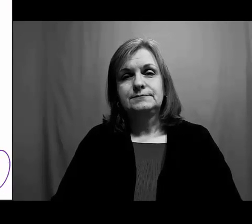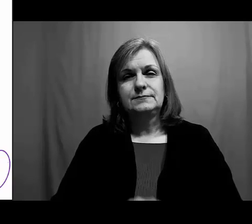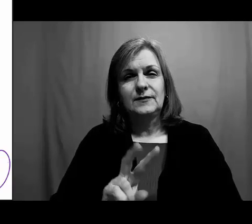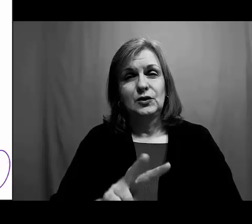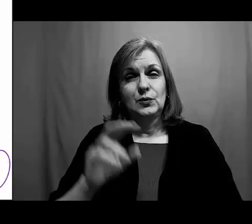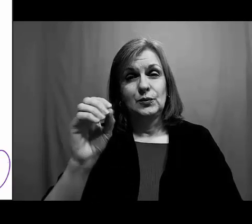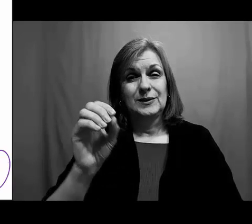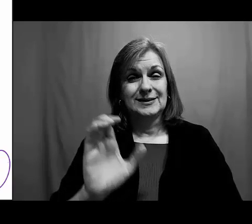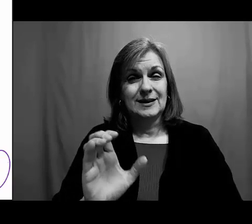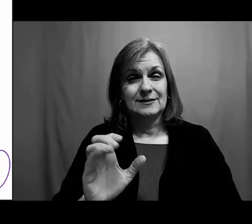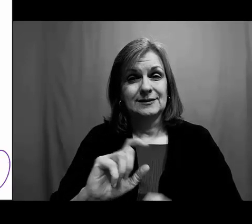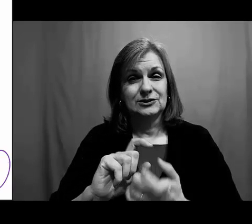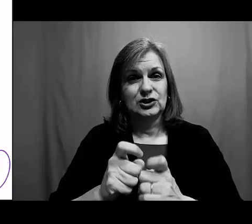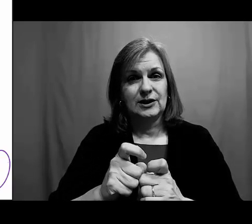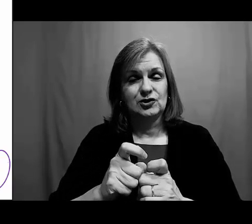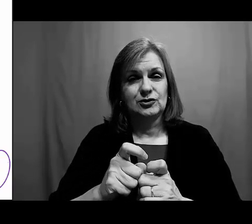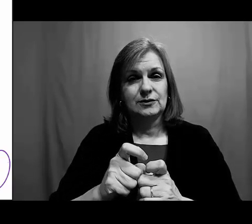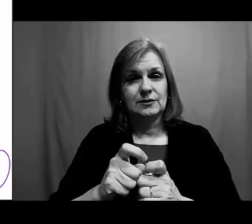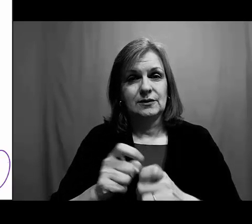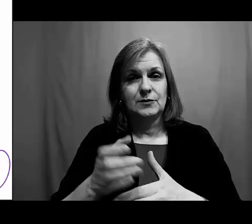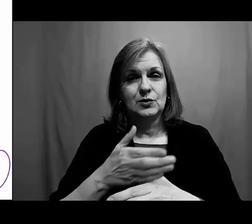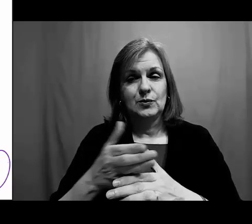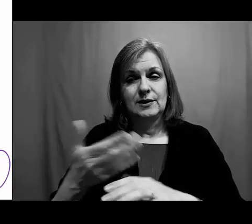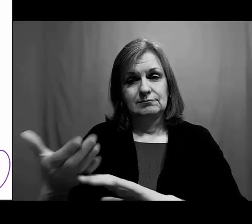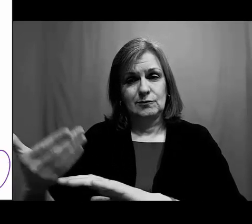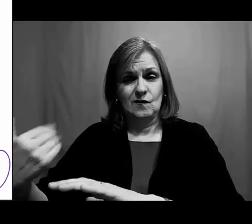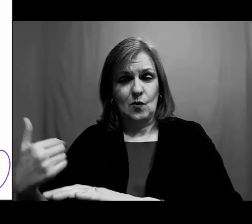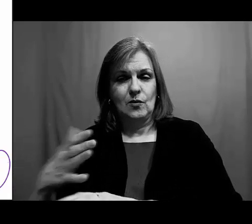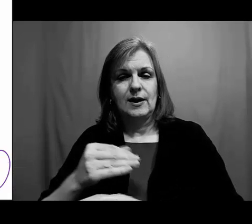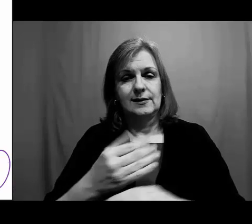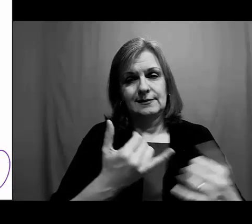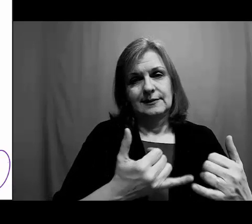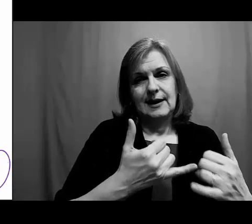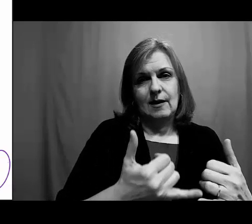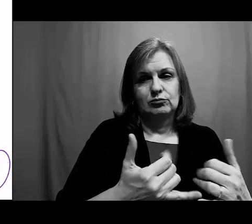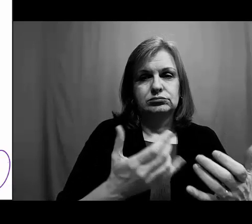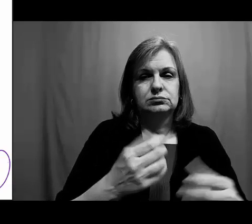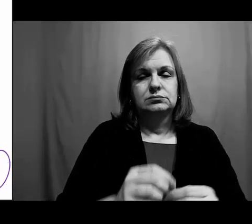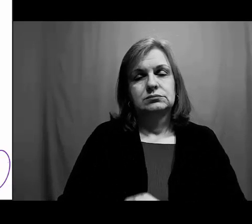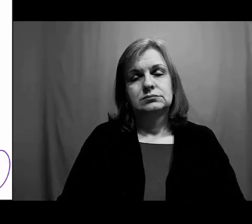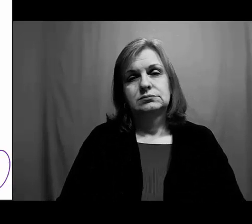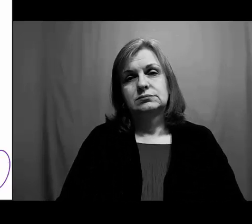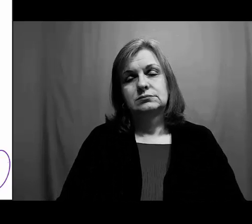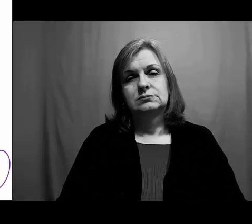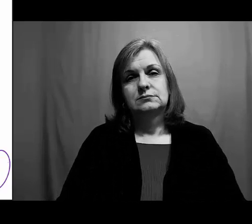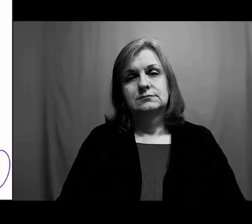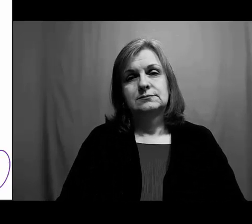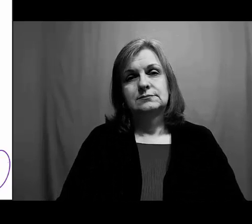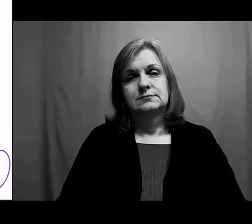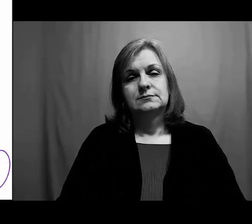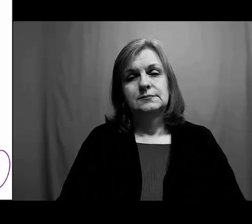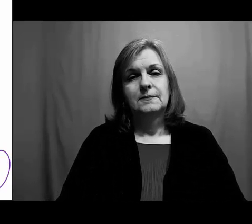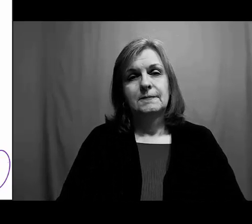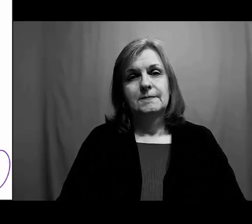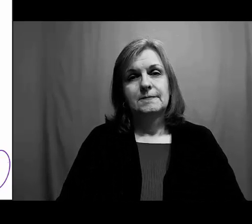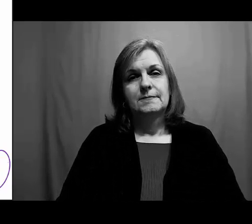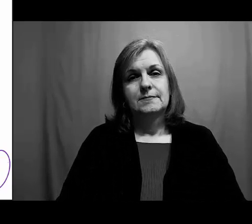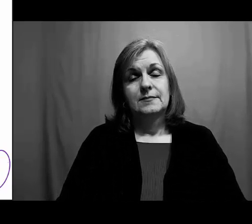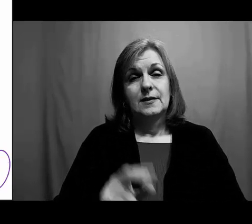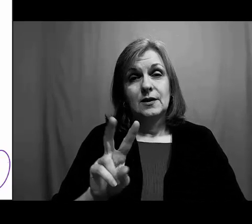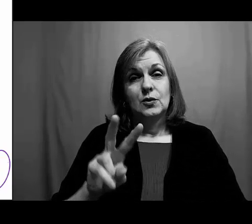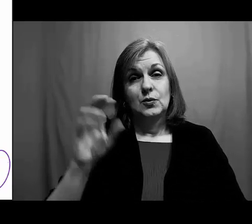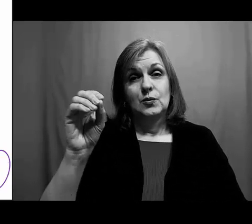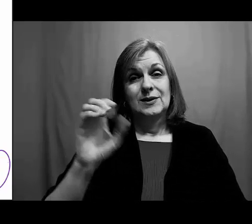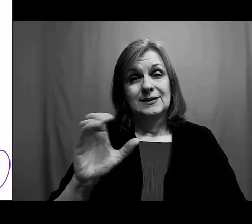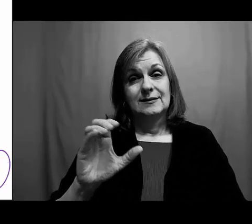Celsius. 2 degree temperature change between point A and point B on our deviations.